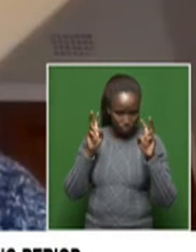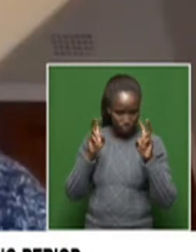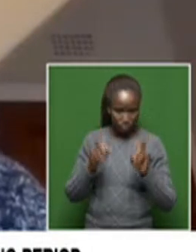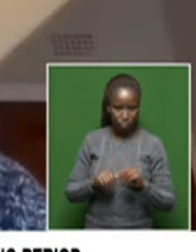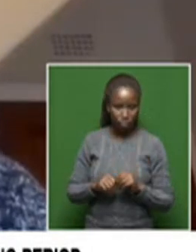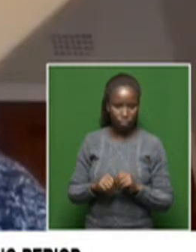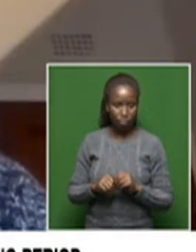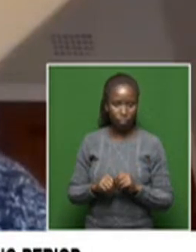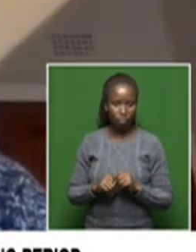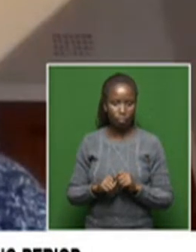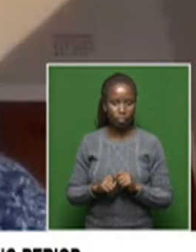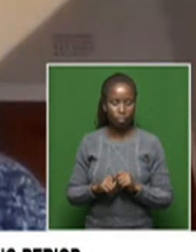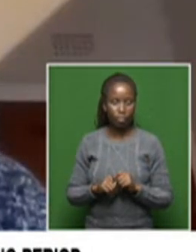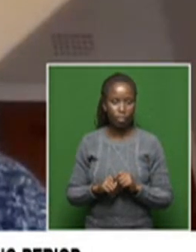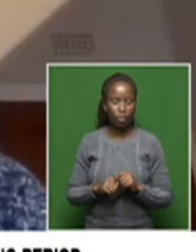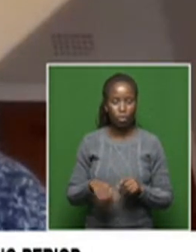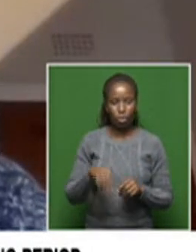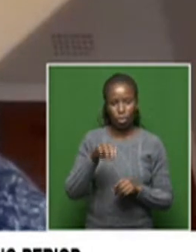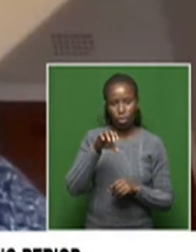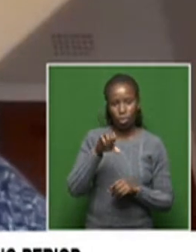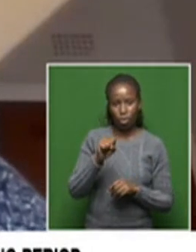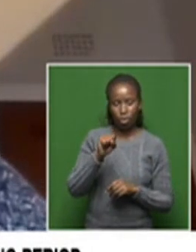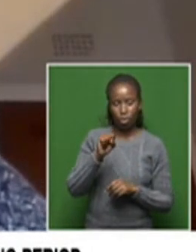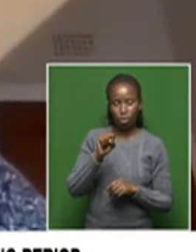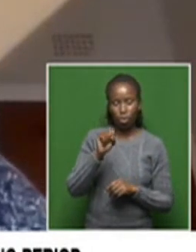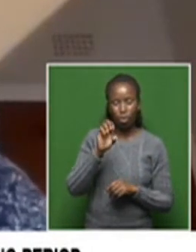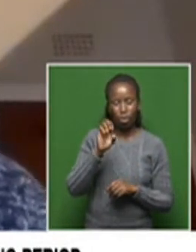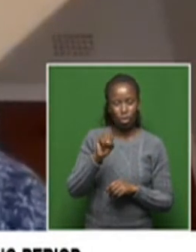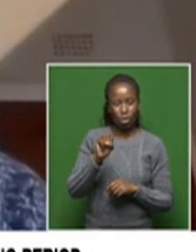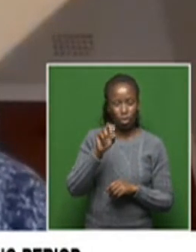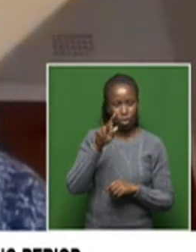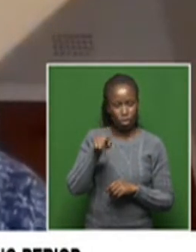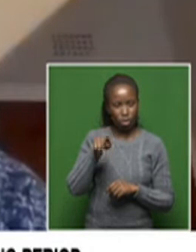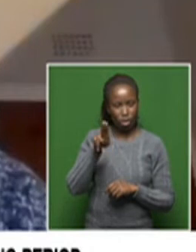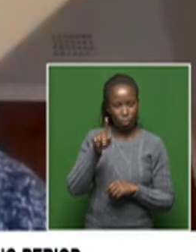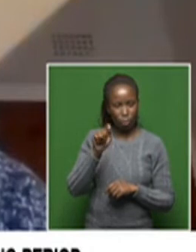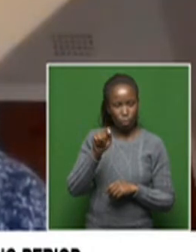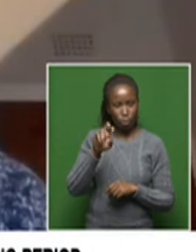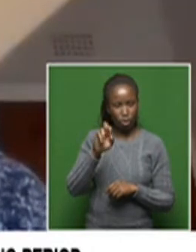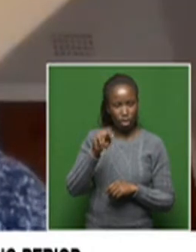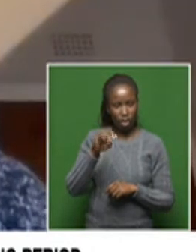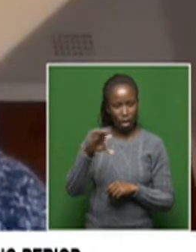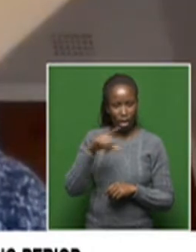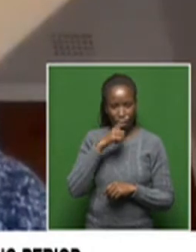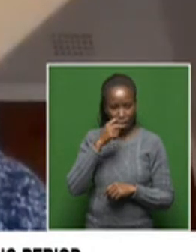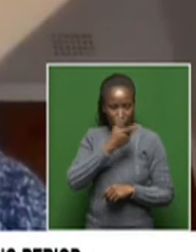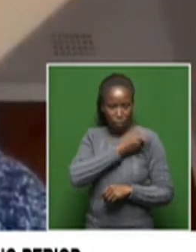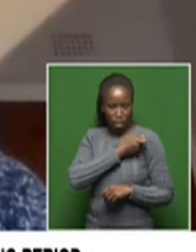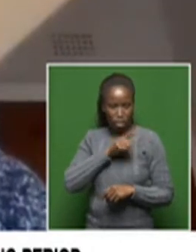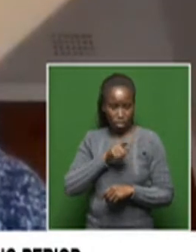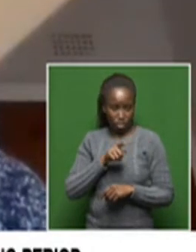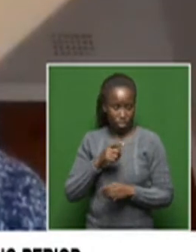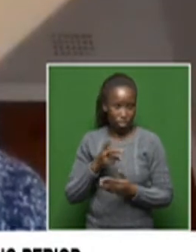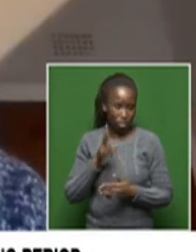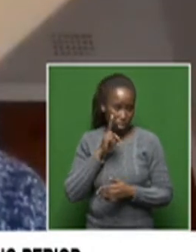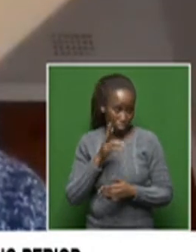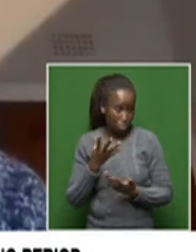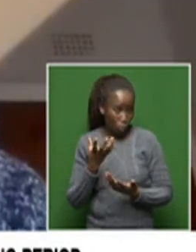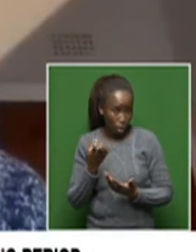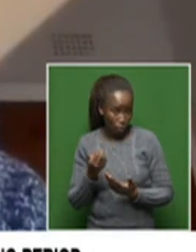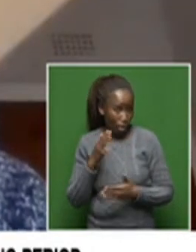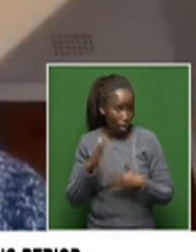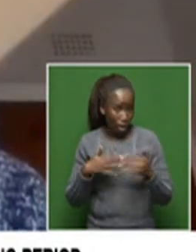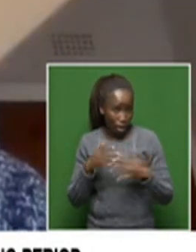5 component of Sputnik, and then also Vendor still wants to know if you are getting any political pressure